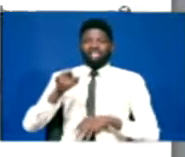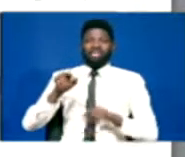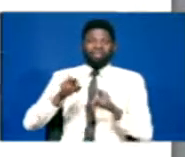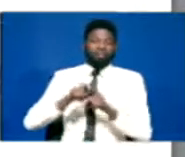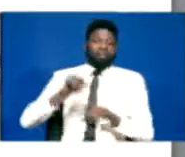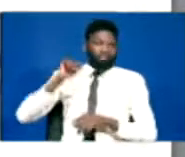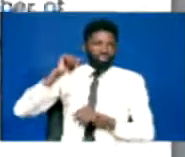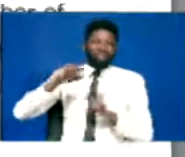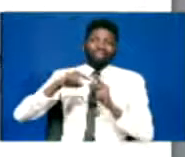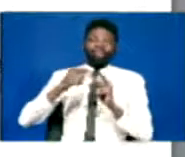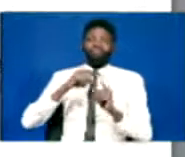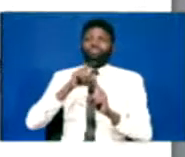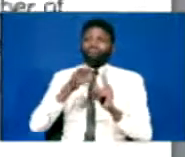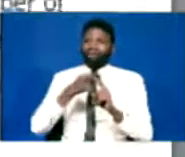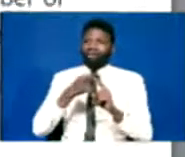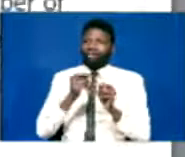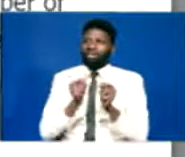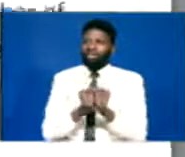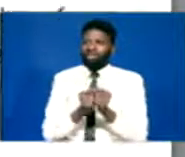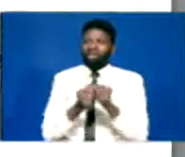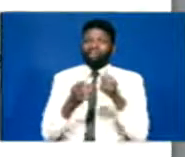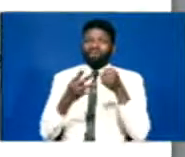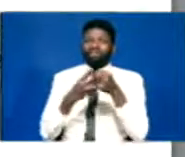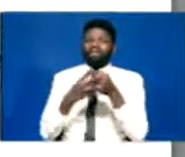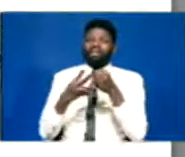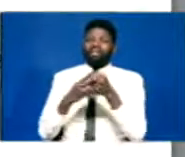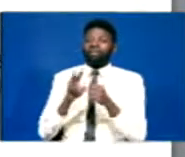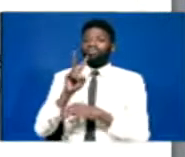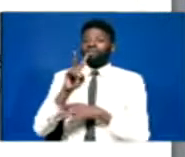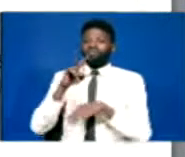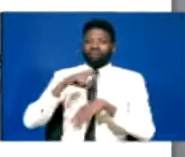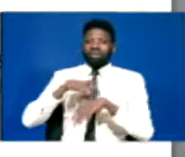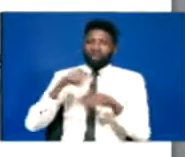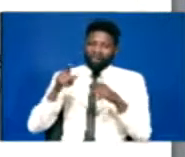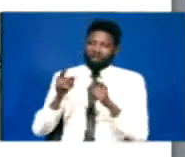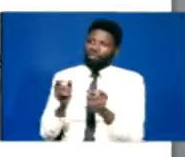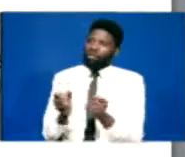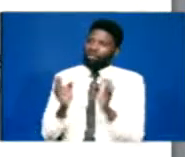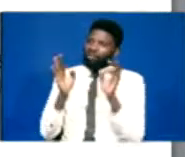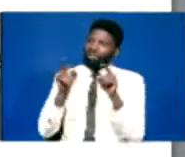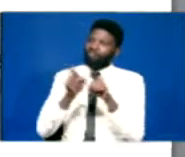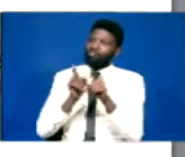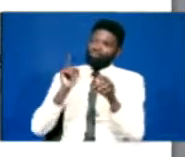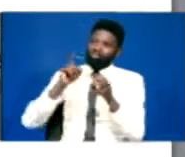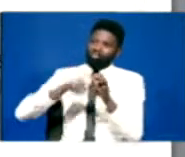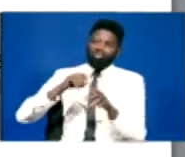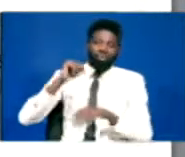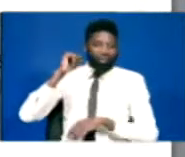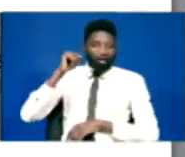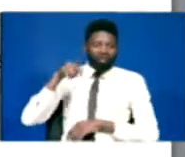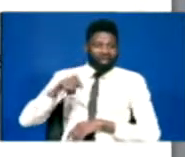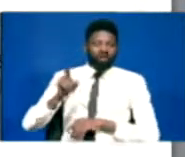dates back to 1992. That is when he officially stepped into politics, when he joined